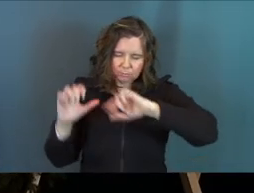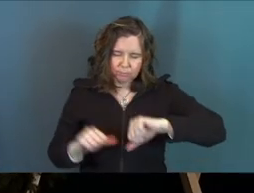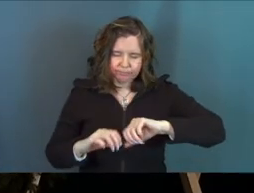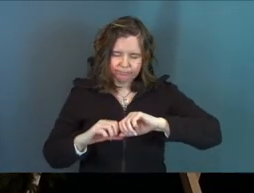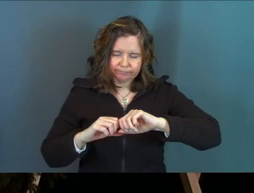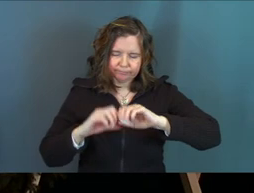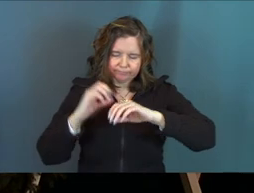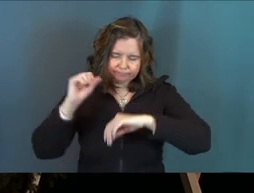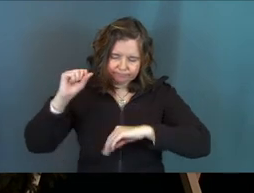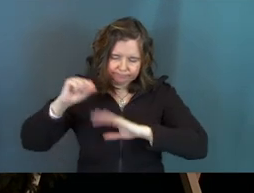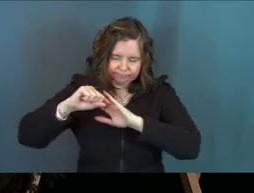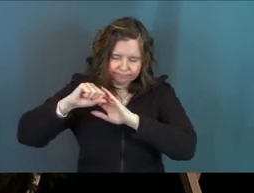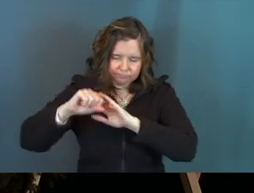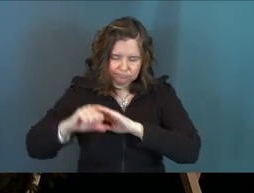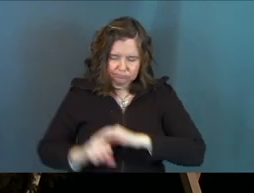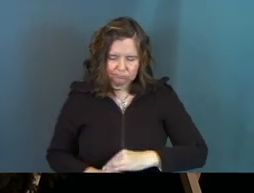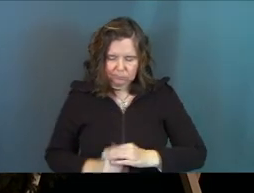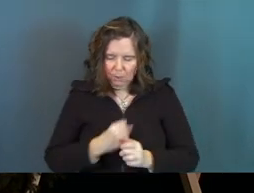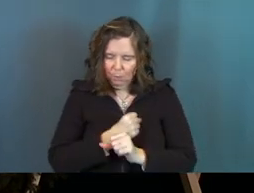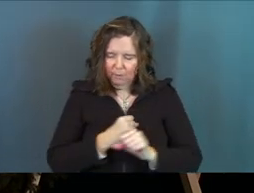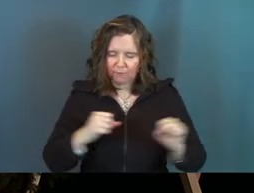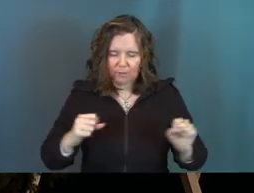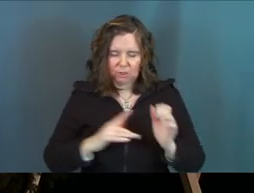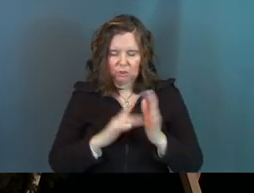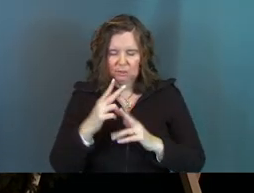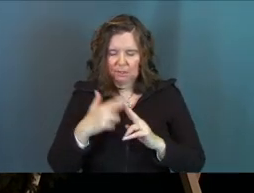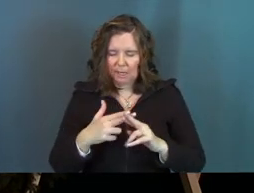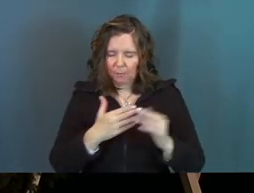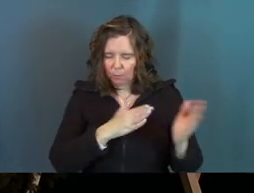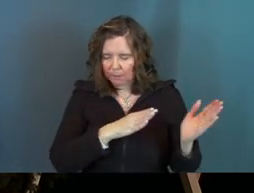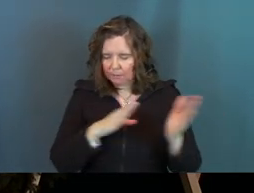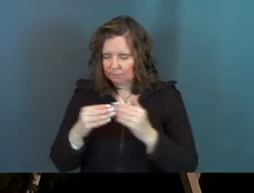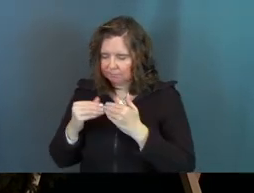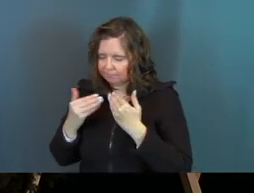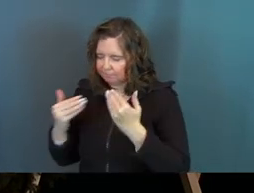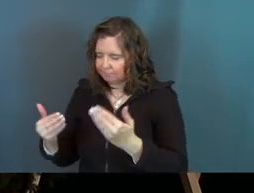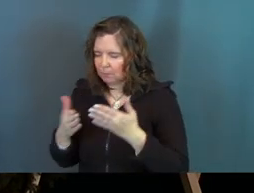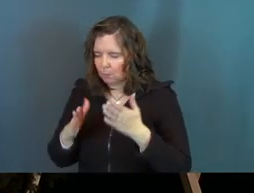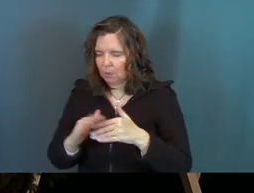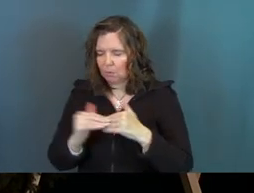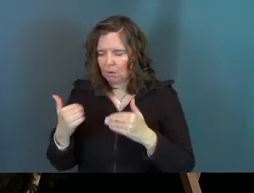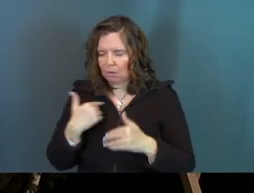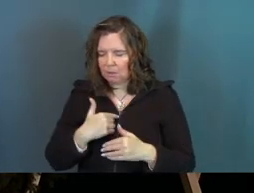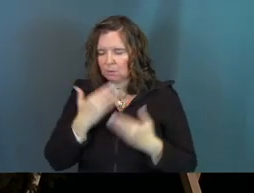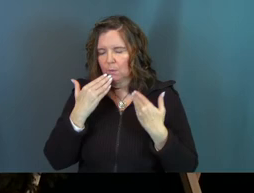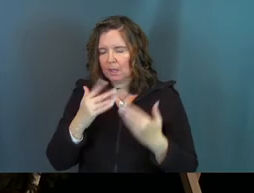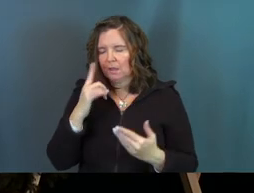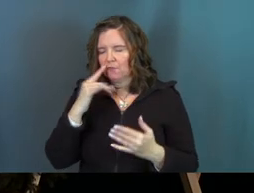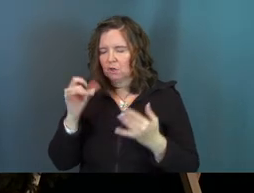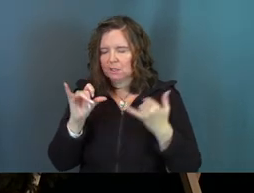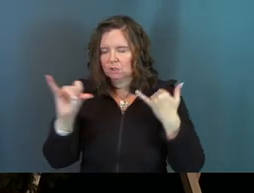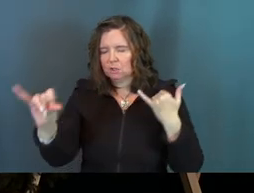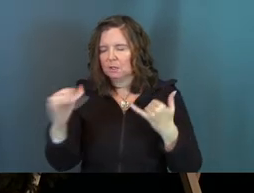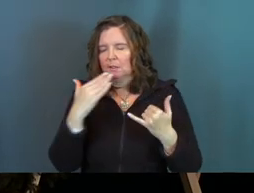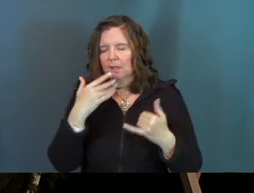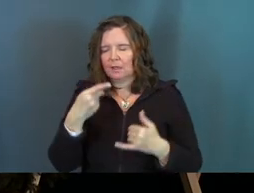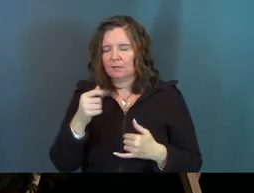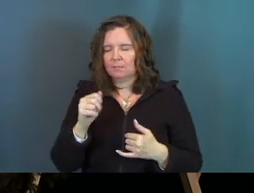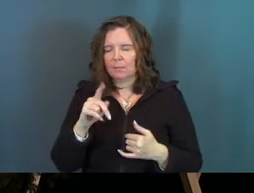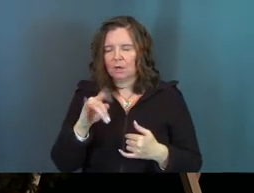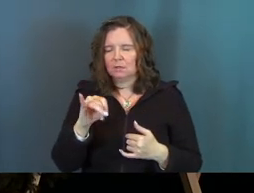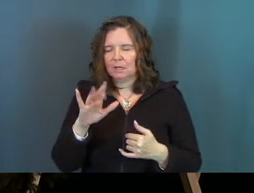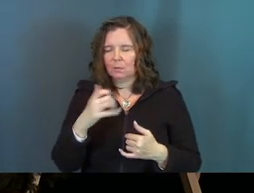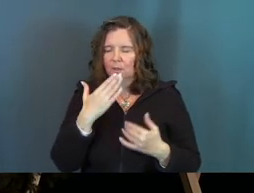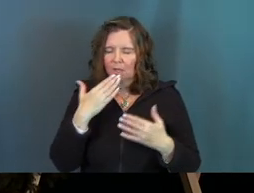those chains are broken, that we're freed in Jesus' name, and that we can move in the direction you're calling us to. We thank you for eternity. We thank you for paradise. We